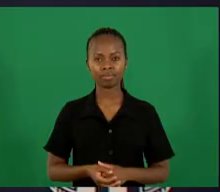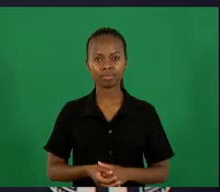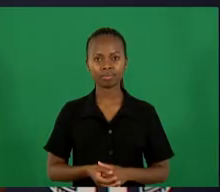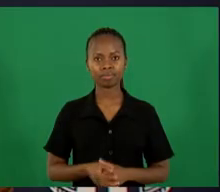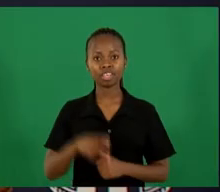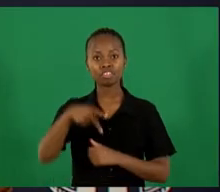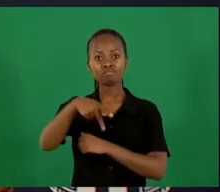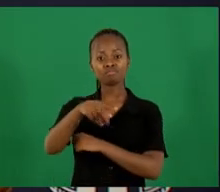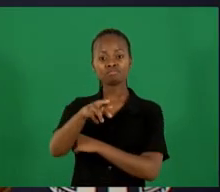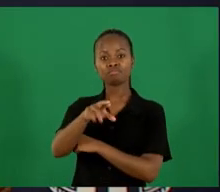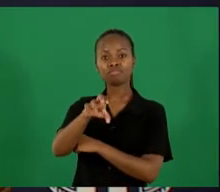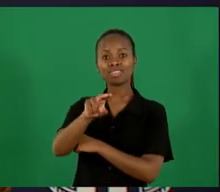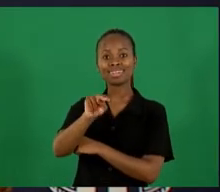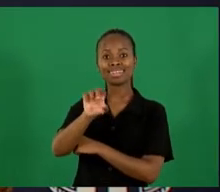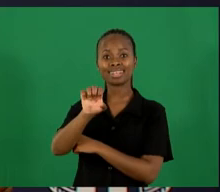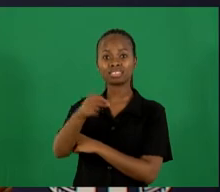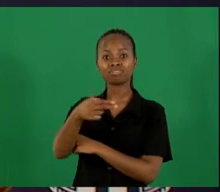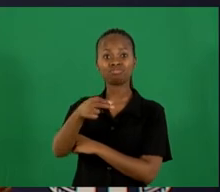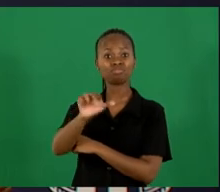Prinesha.